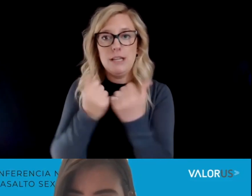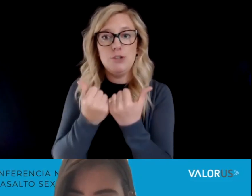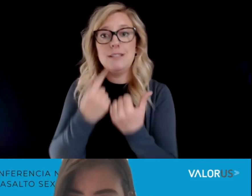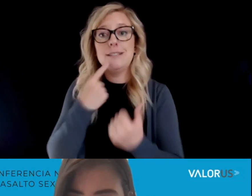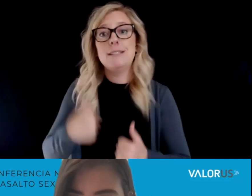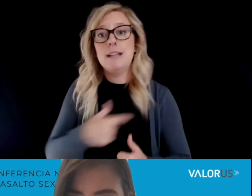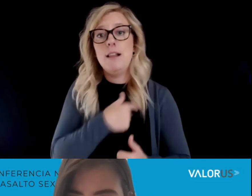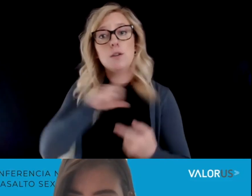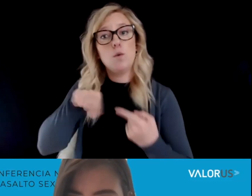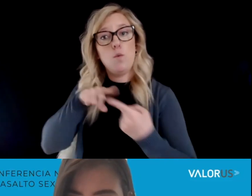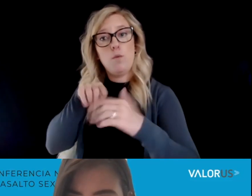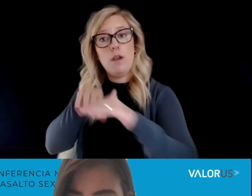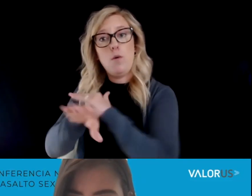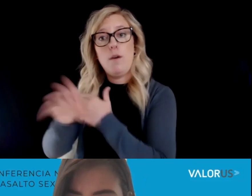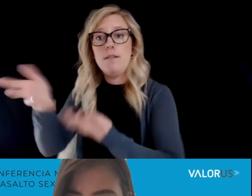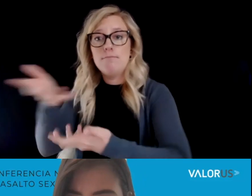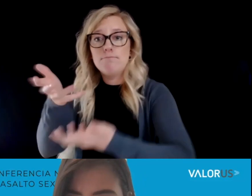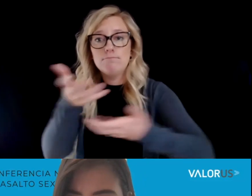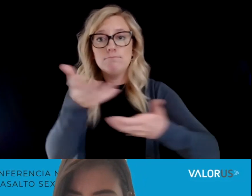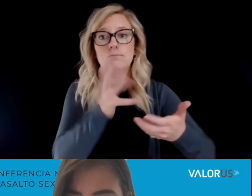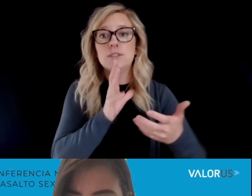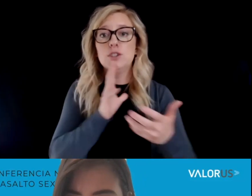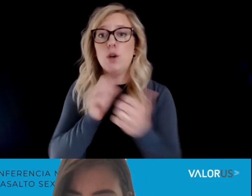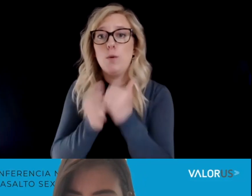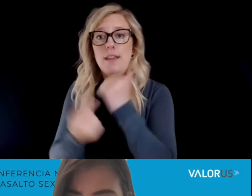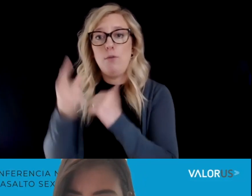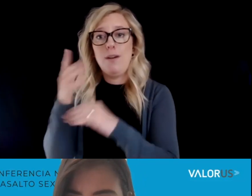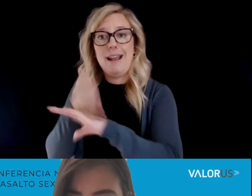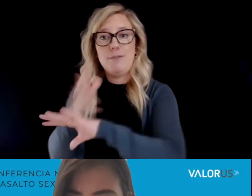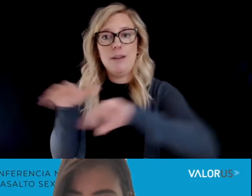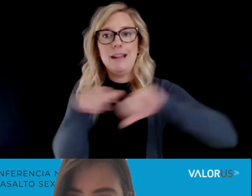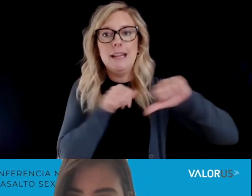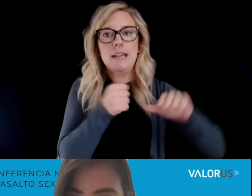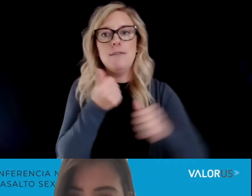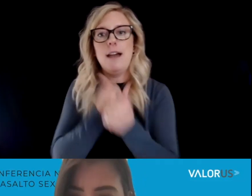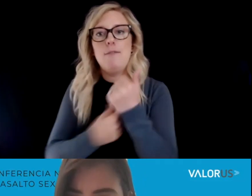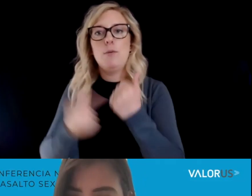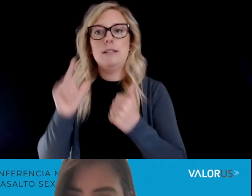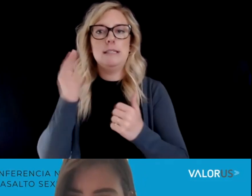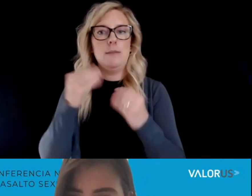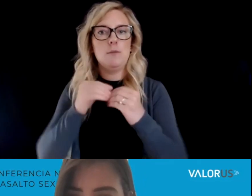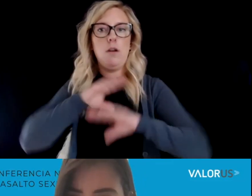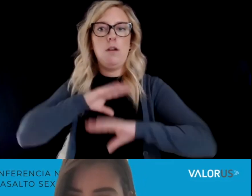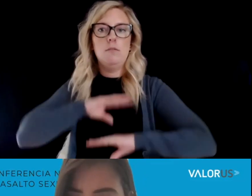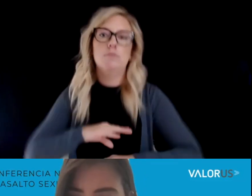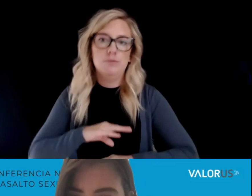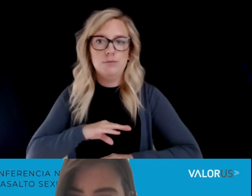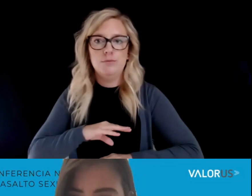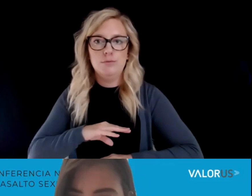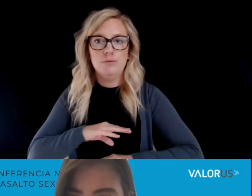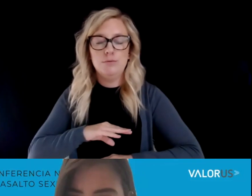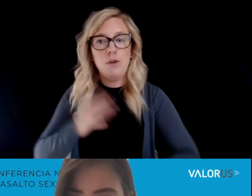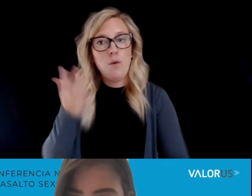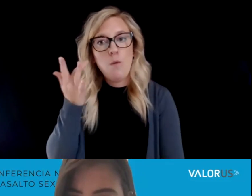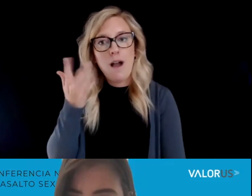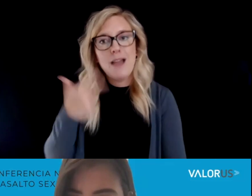go and talk to everybody, and once we leave, that everybody seems calmer after we've spoken to them. Because we give them, we